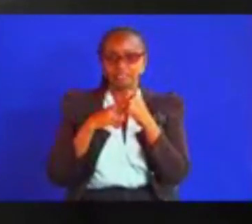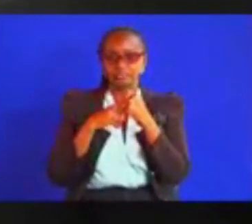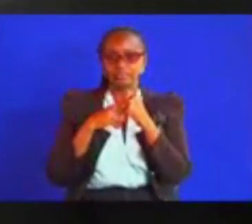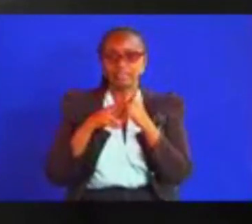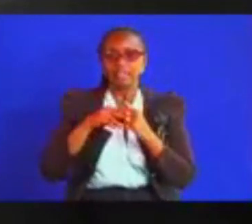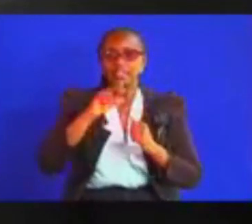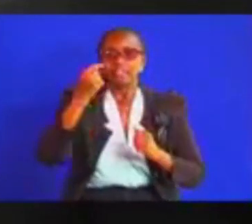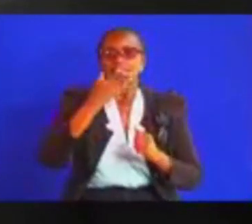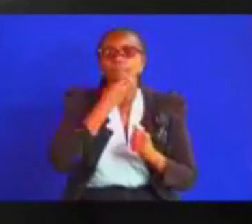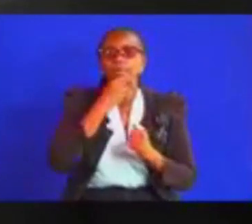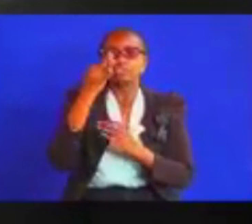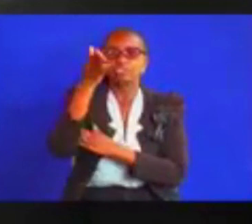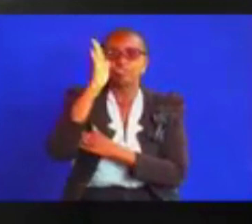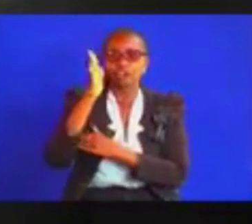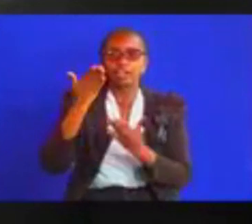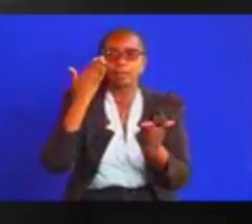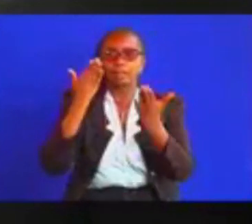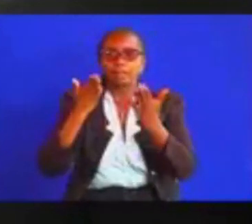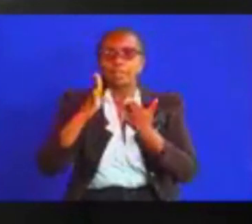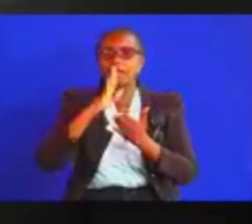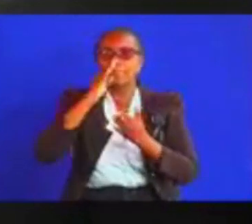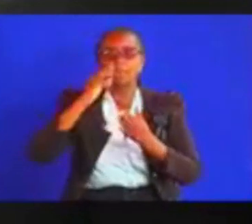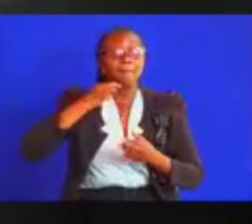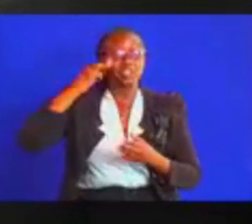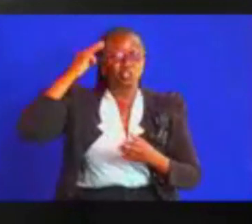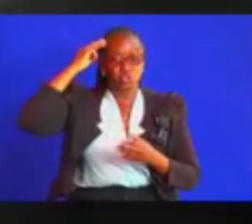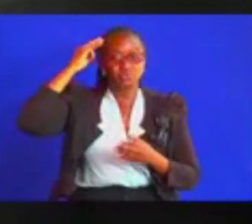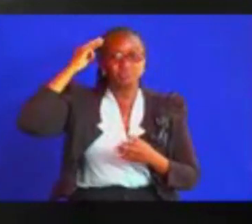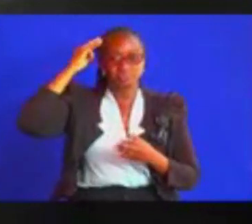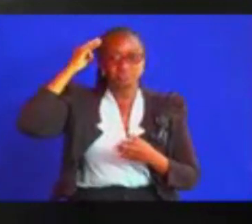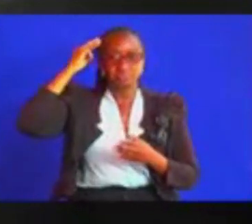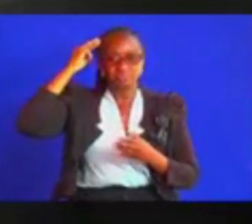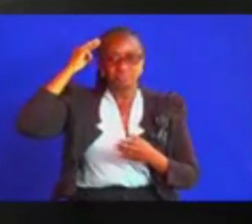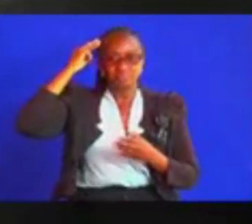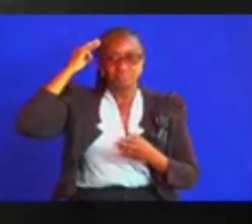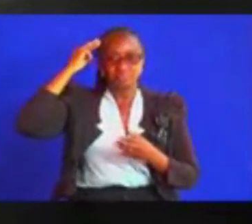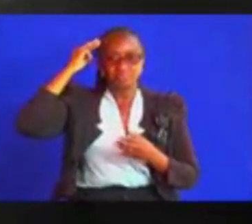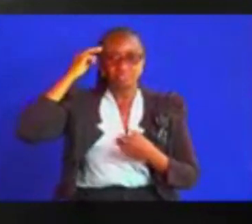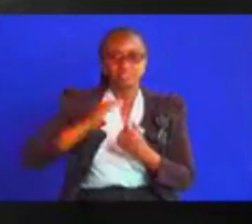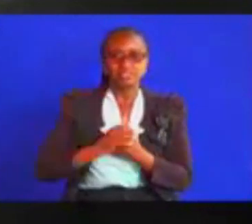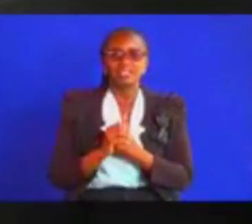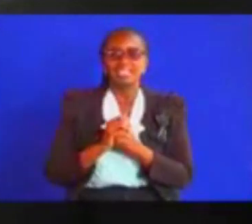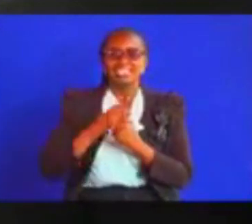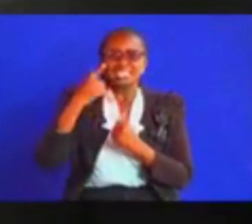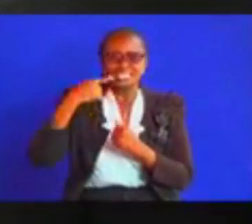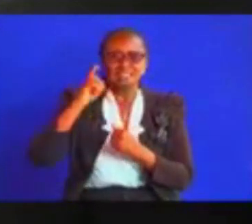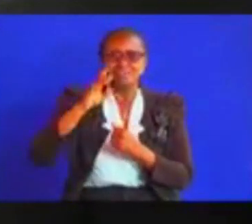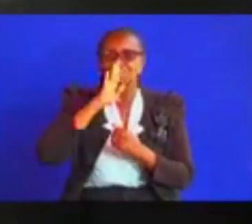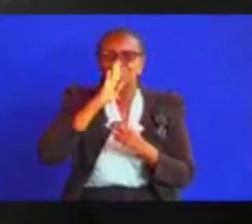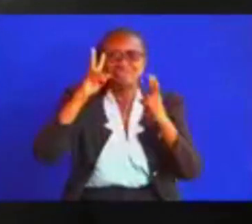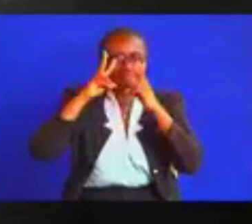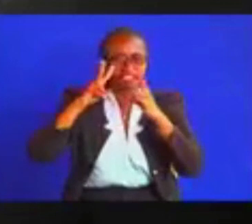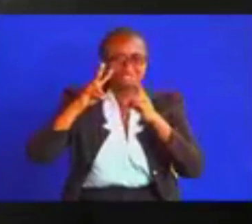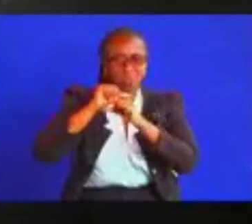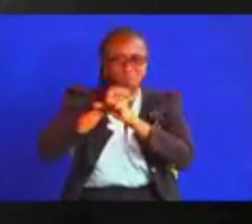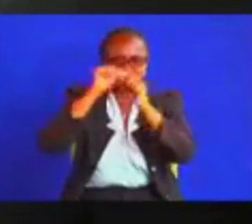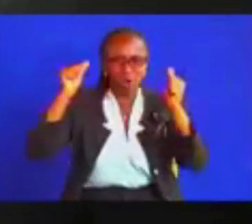man of God may be mature, that's the word perfect, thoroughly furnished unto